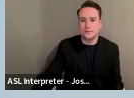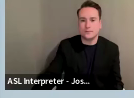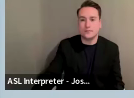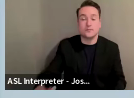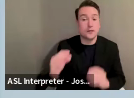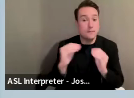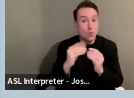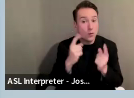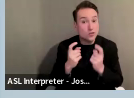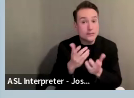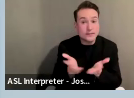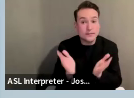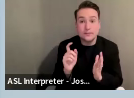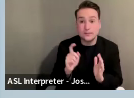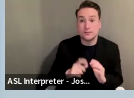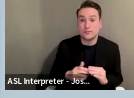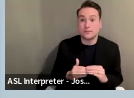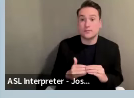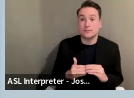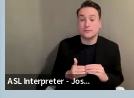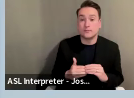Any other questions, folks?